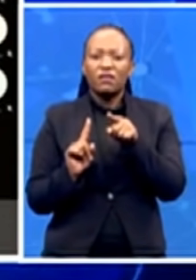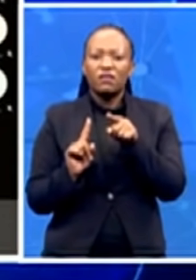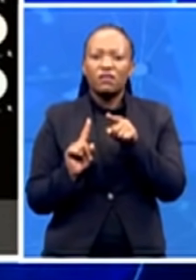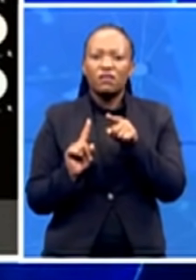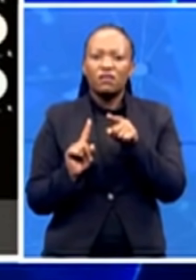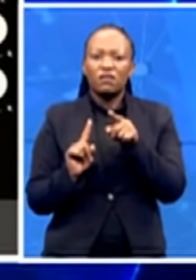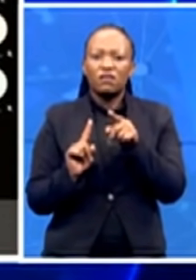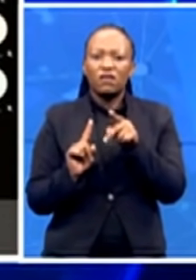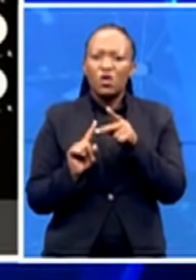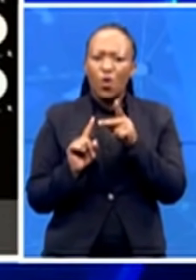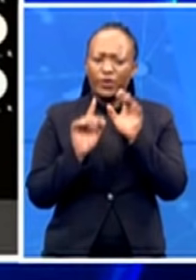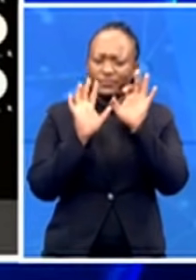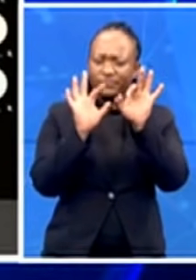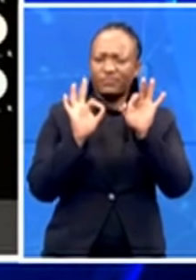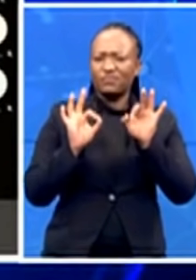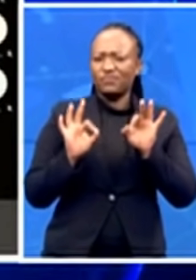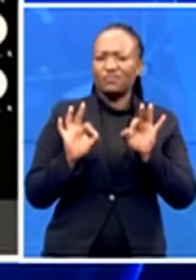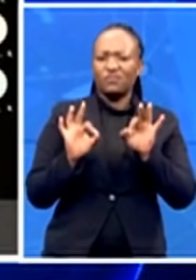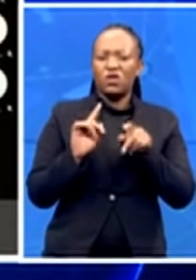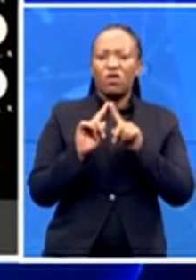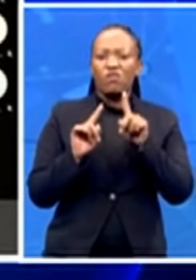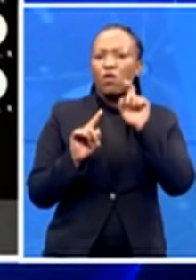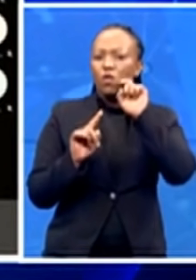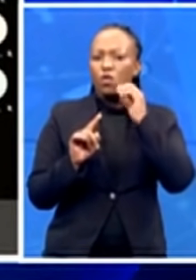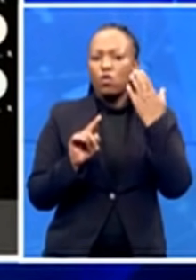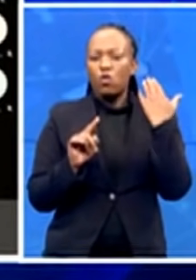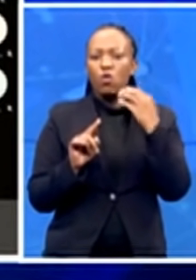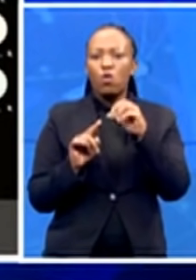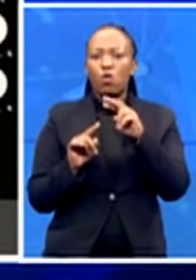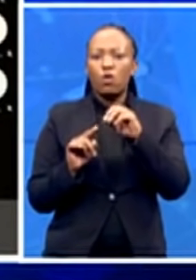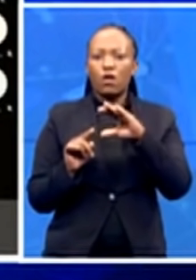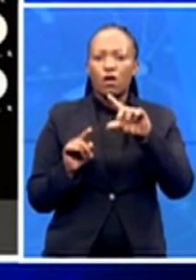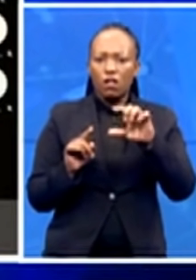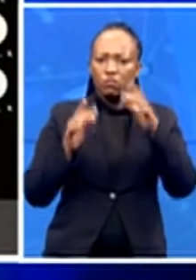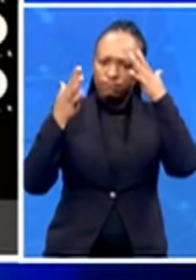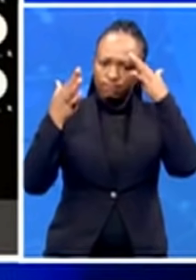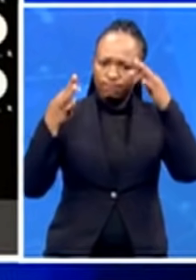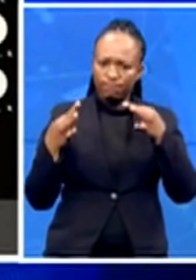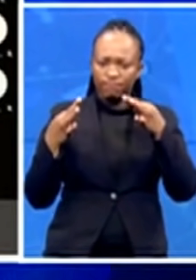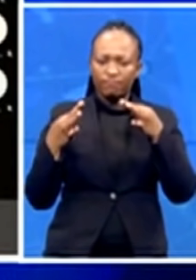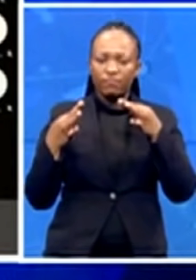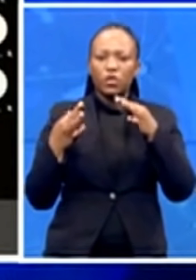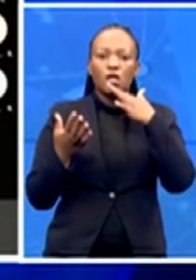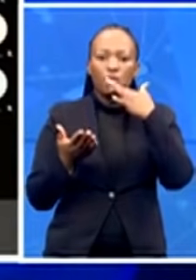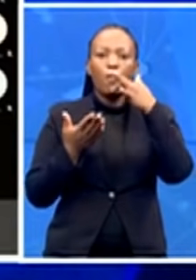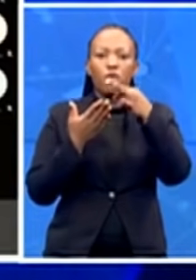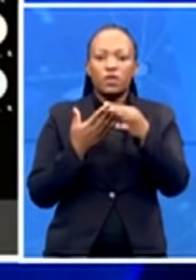in the Oudekraal decision. This proposition is certainly not